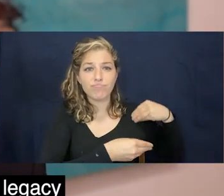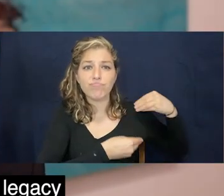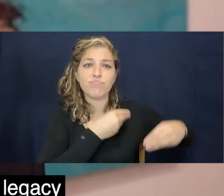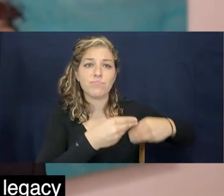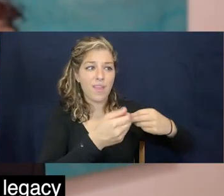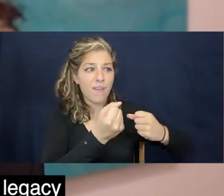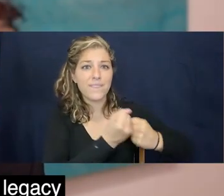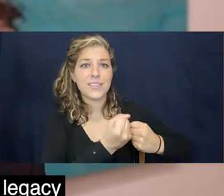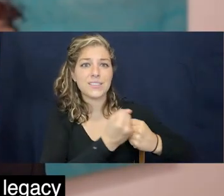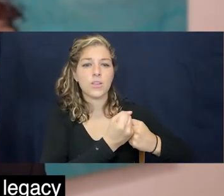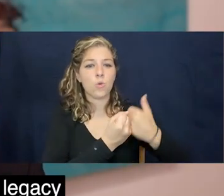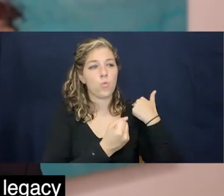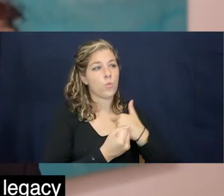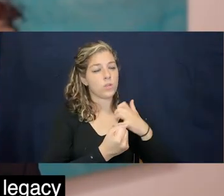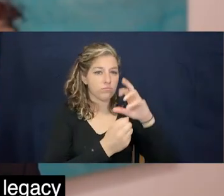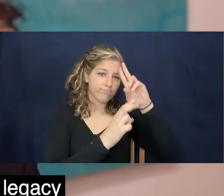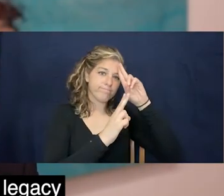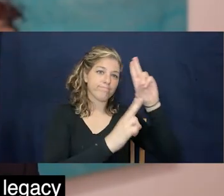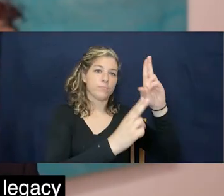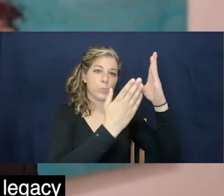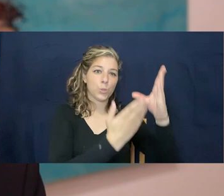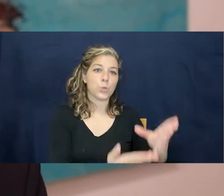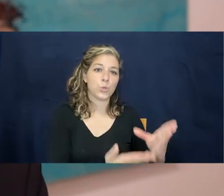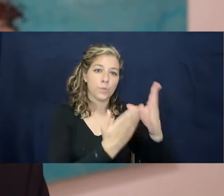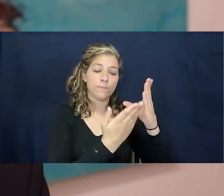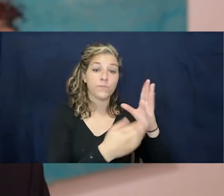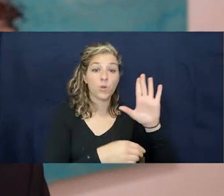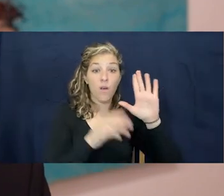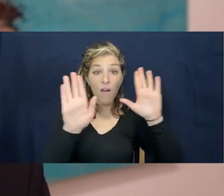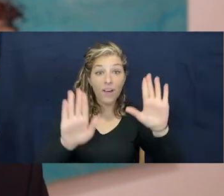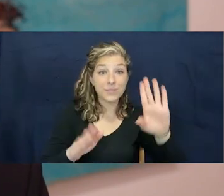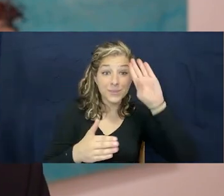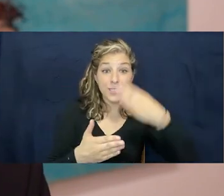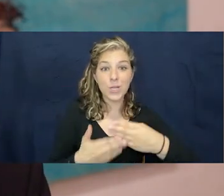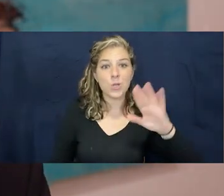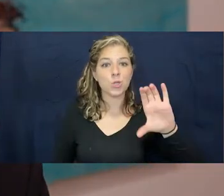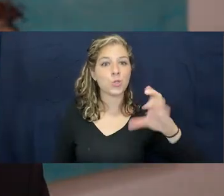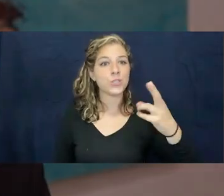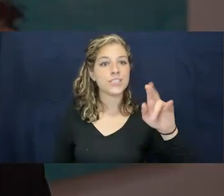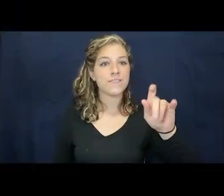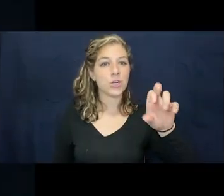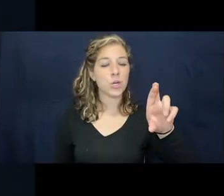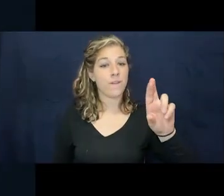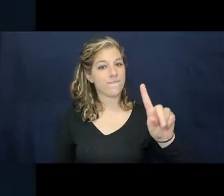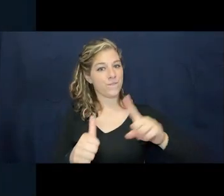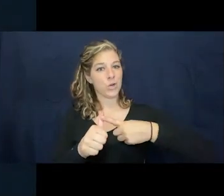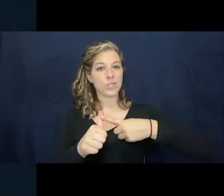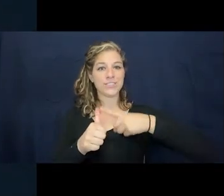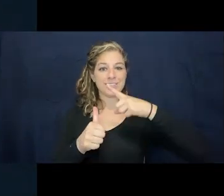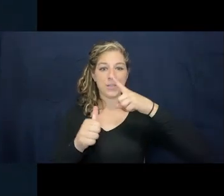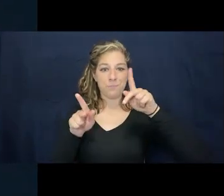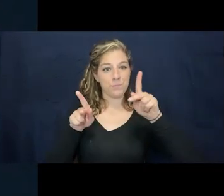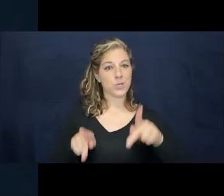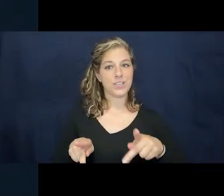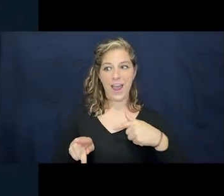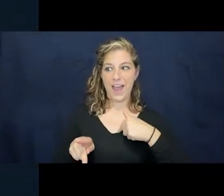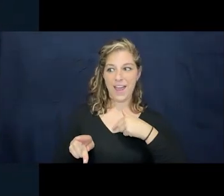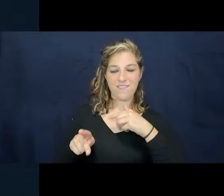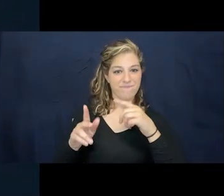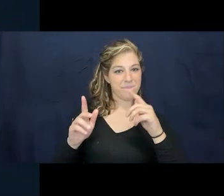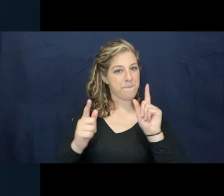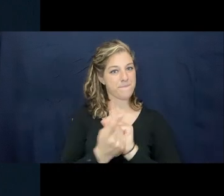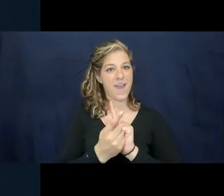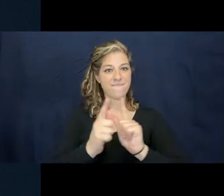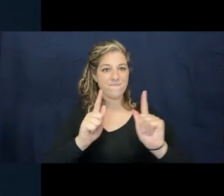Anne Reinking's incredible legacy of inclusion and advocacy, we wanted to pay her a special tribute. Her awesome son, Christopher, was the first